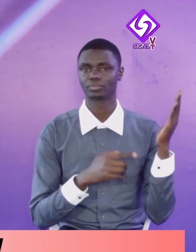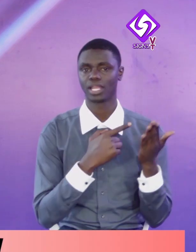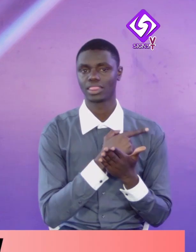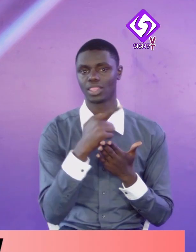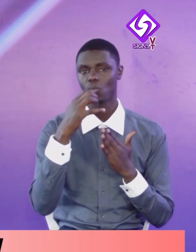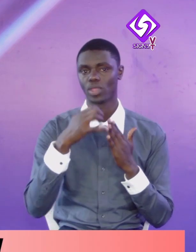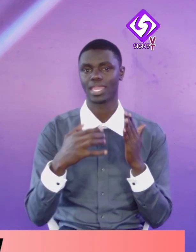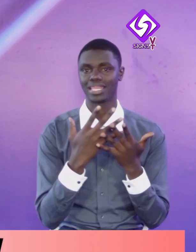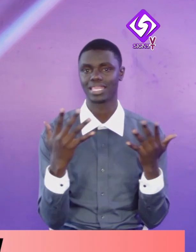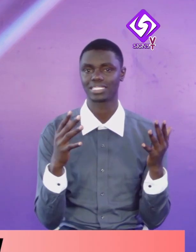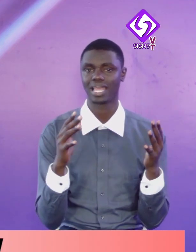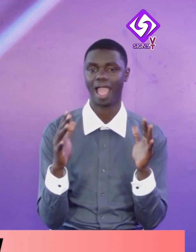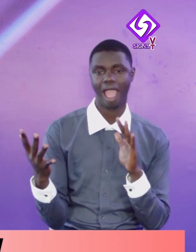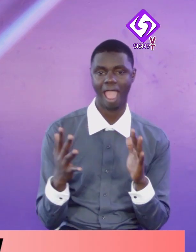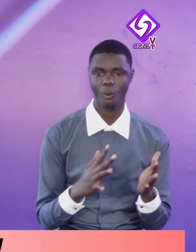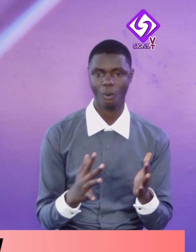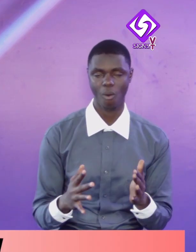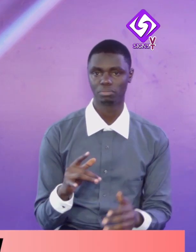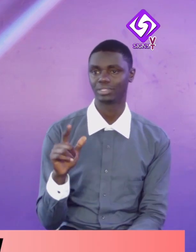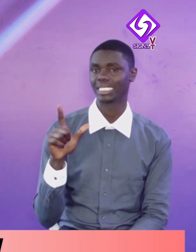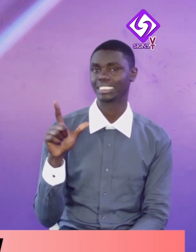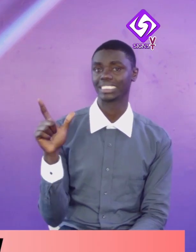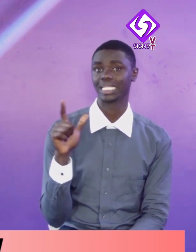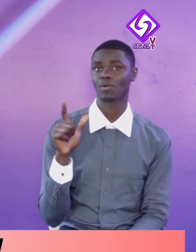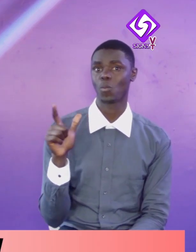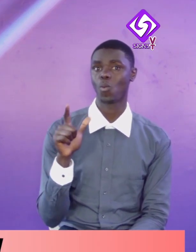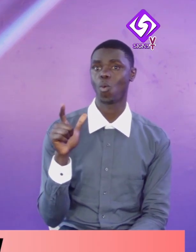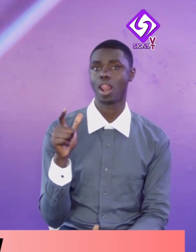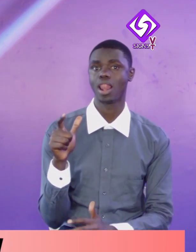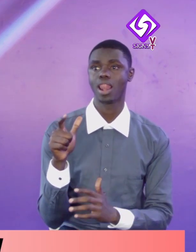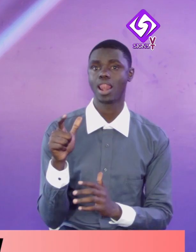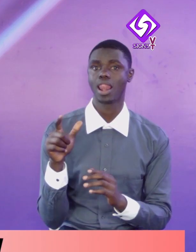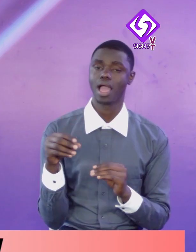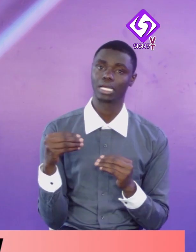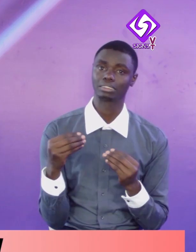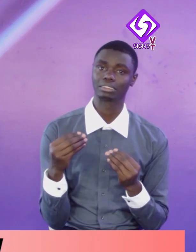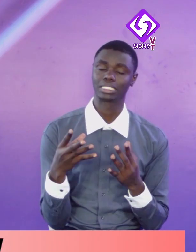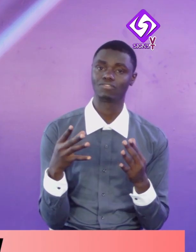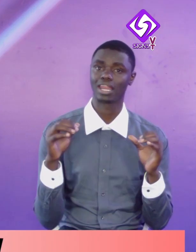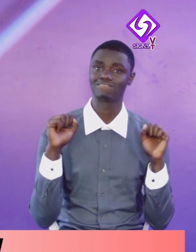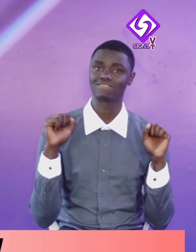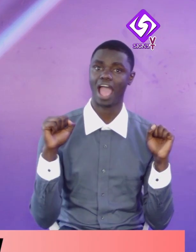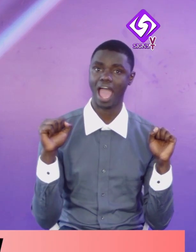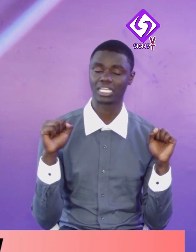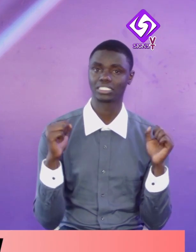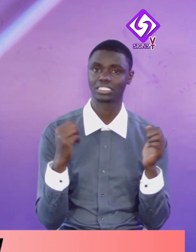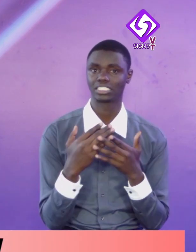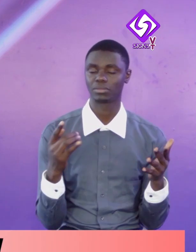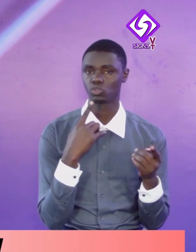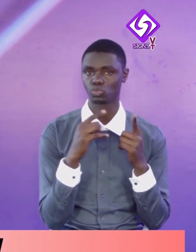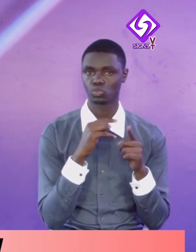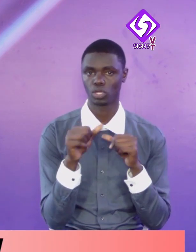weekend, as Liverpool has given rival fans something to talk about. Harry